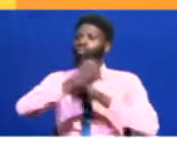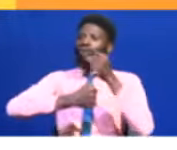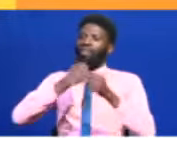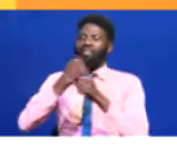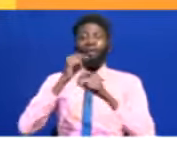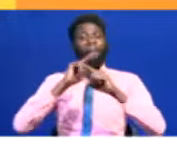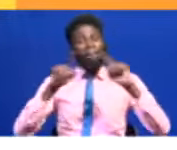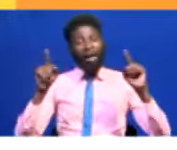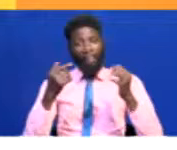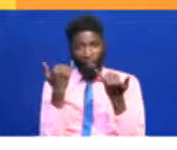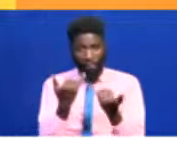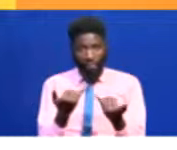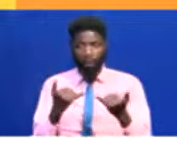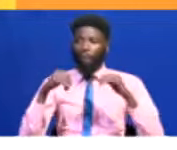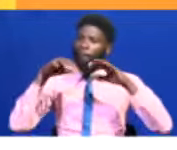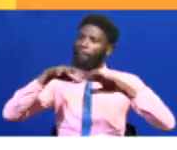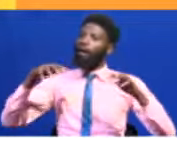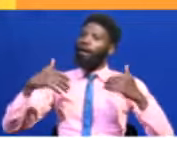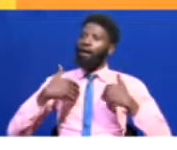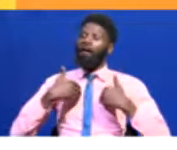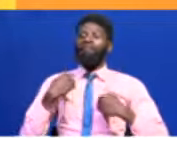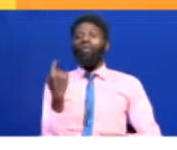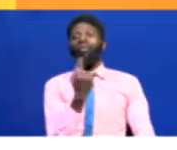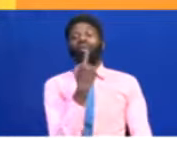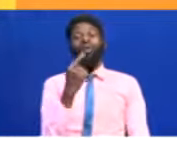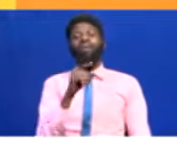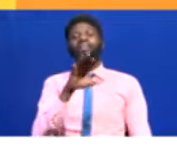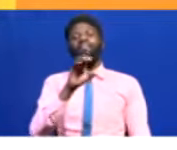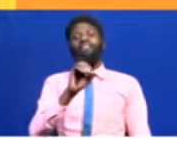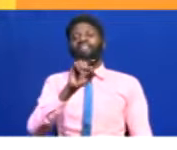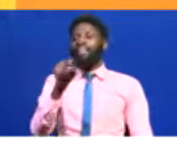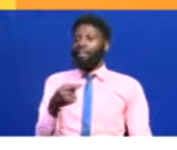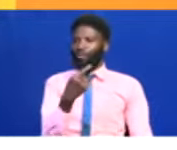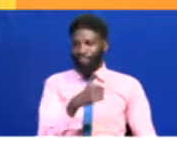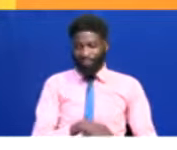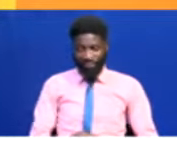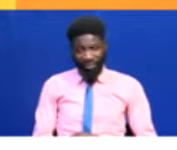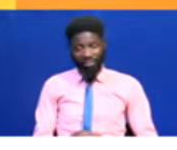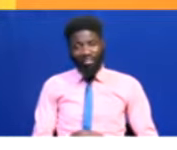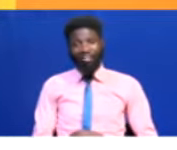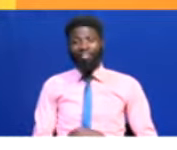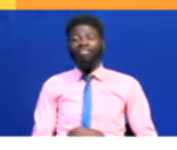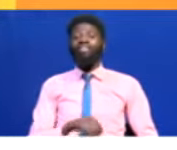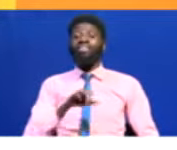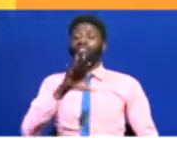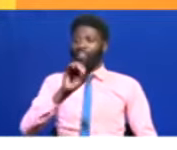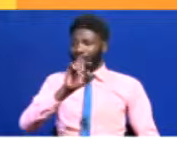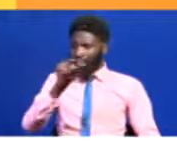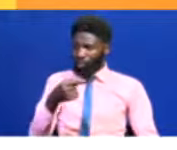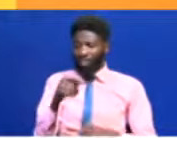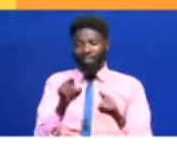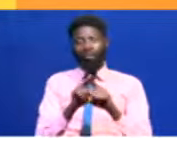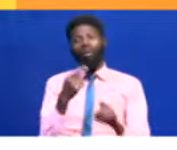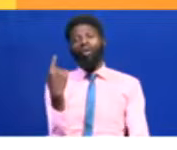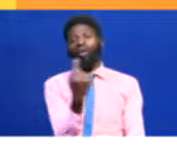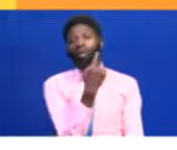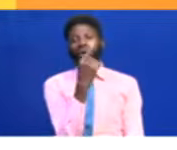the market is providing is only 50,000. And out of these 50,000, you get only